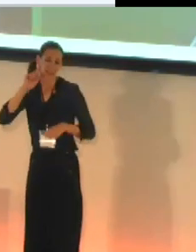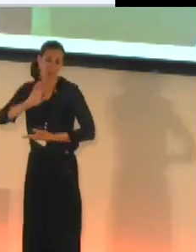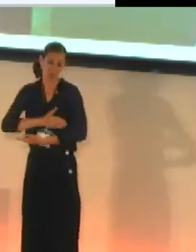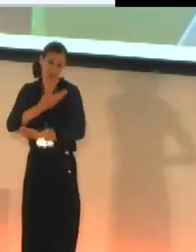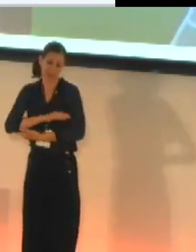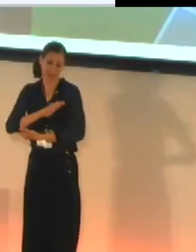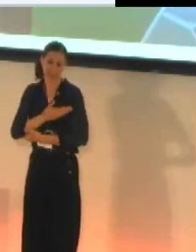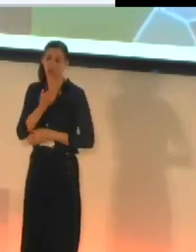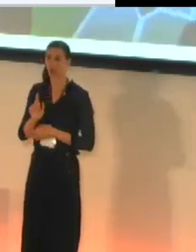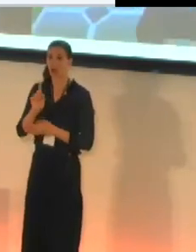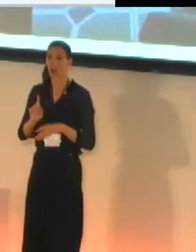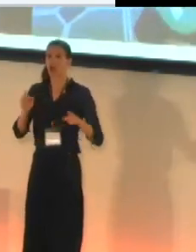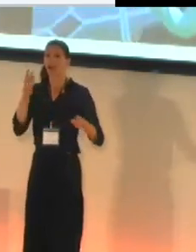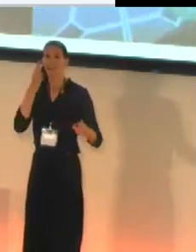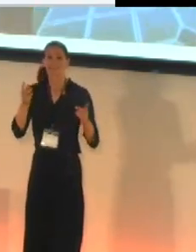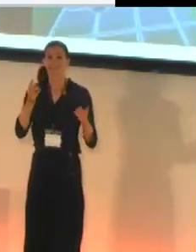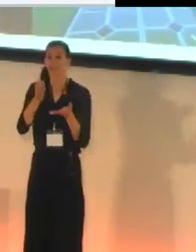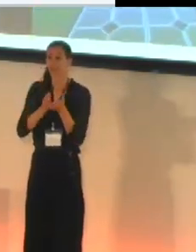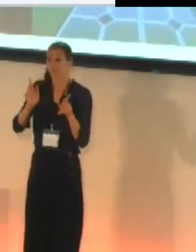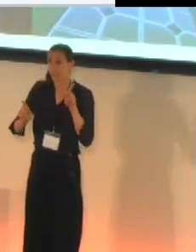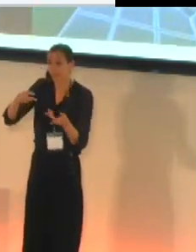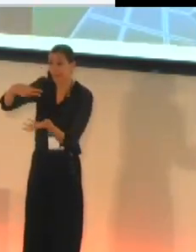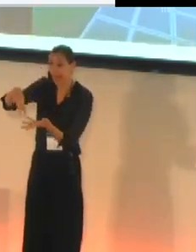Oh, I wanna dance.